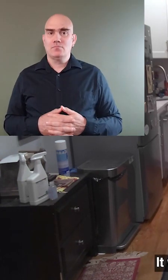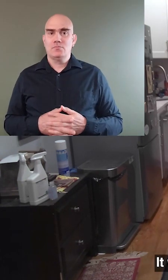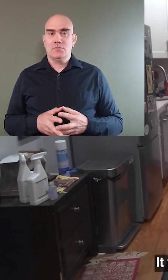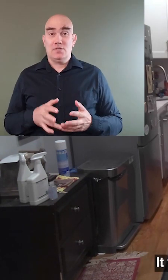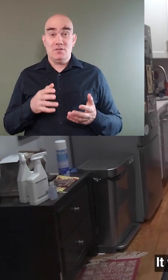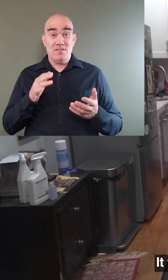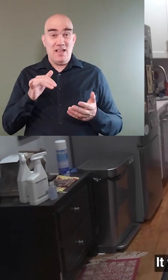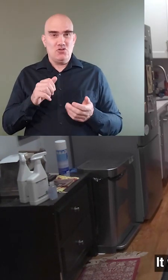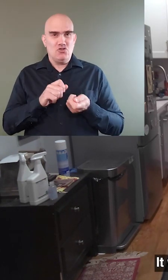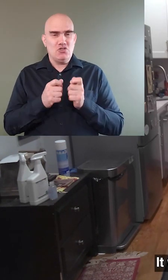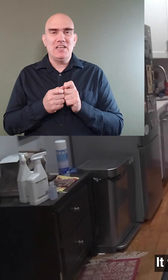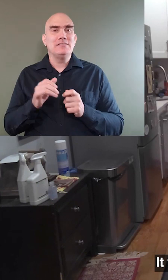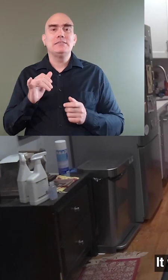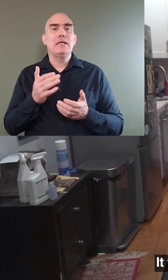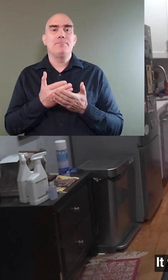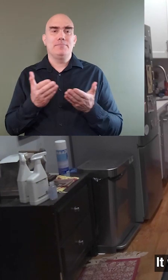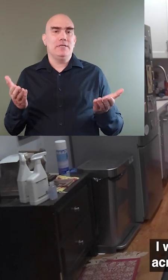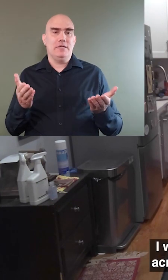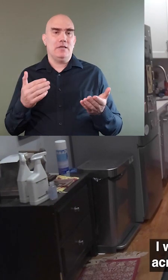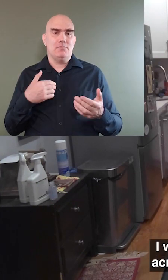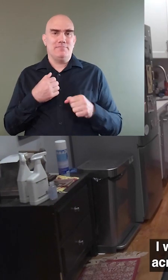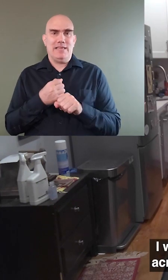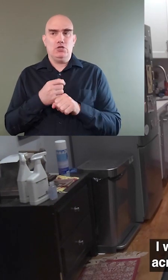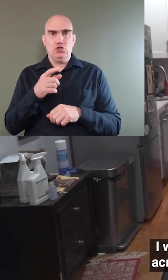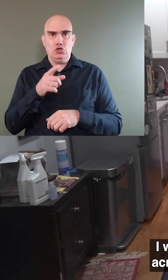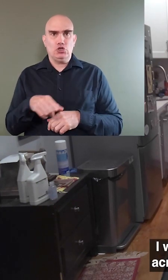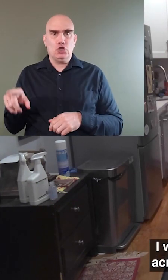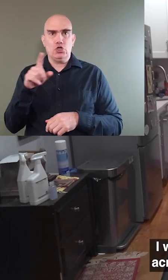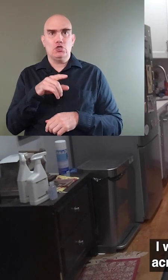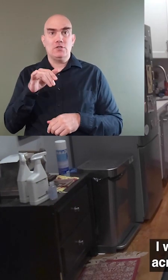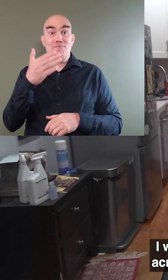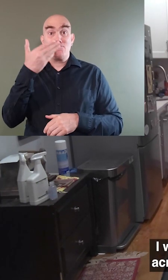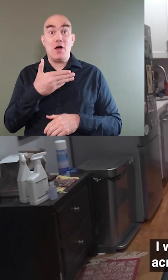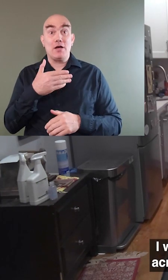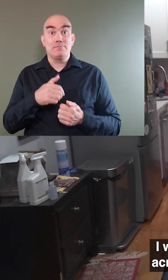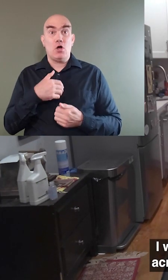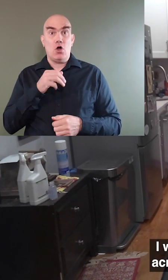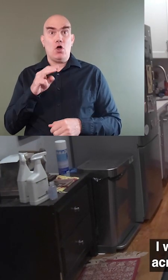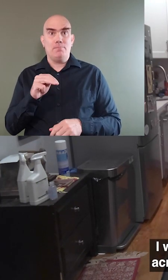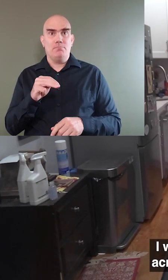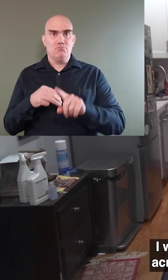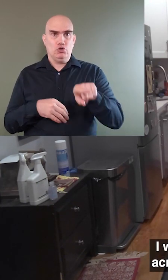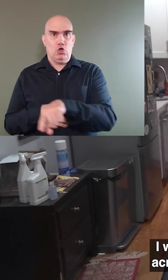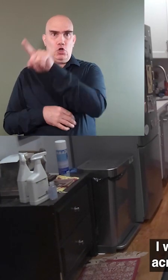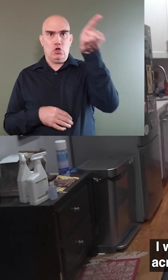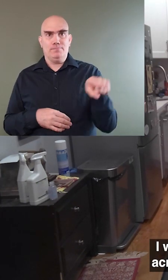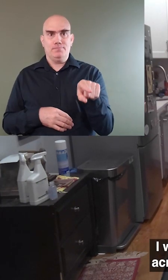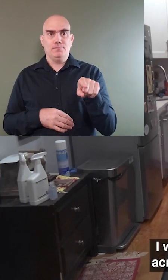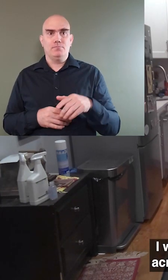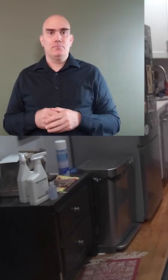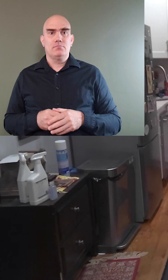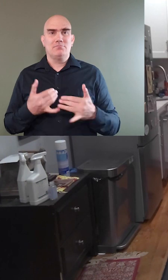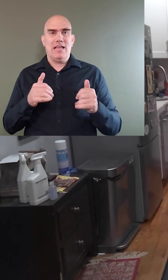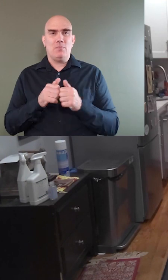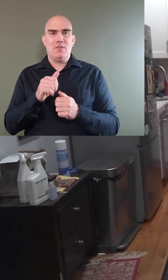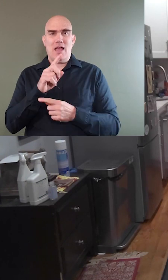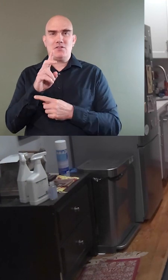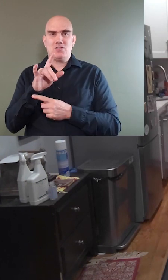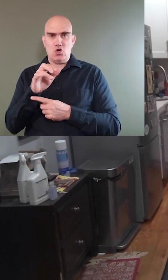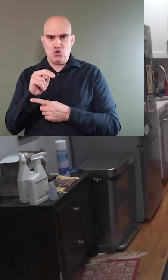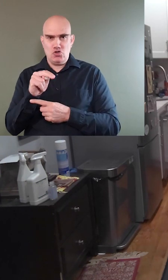It was a change. Same thing, I was making circles that go across the front with my arm, playing